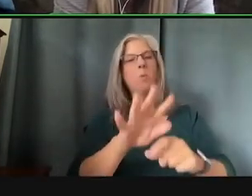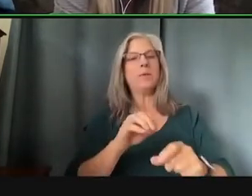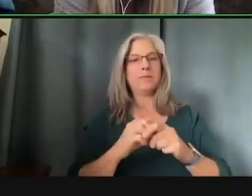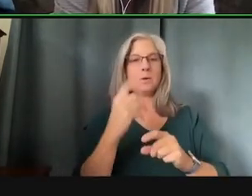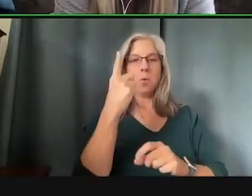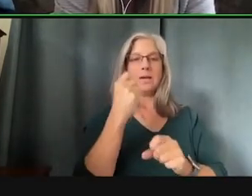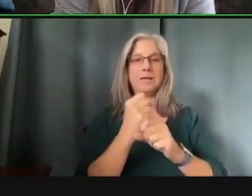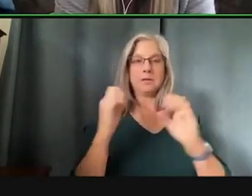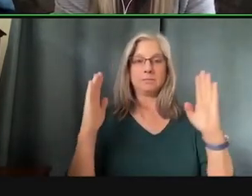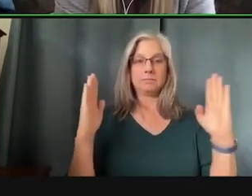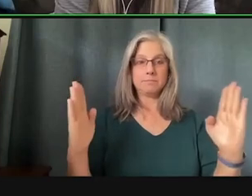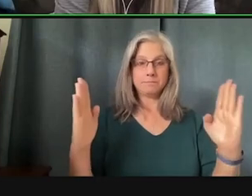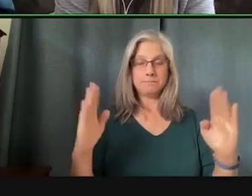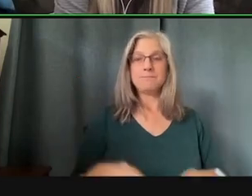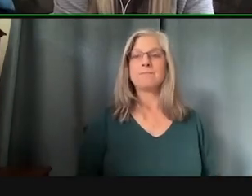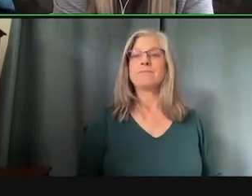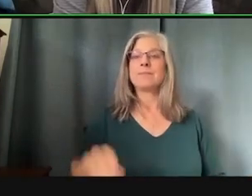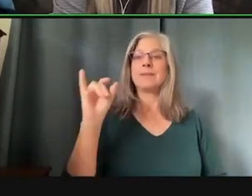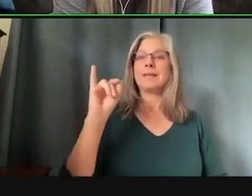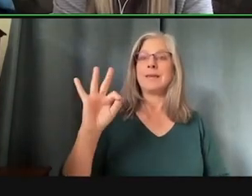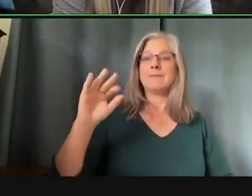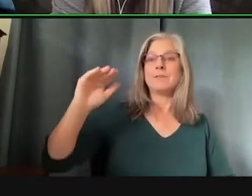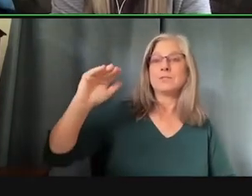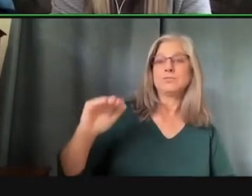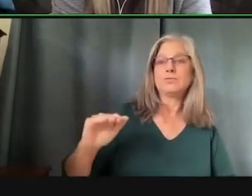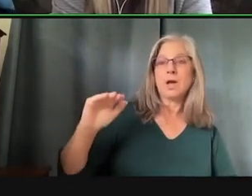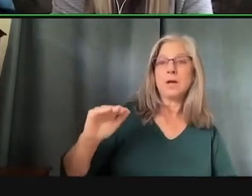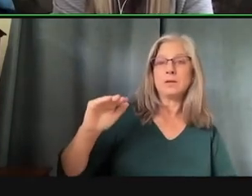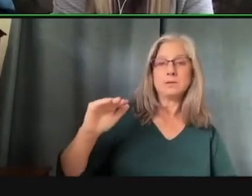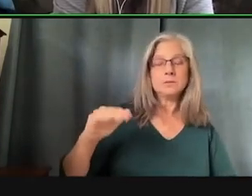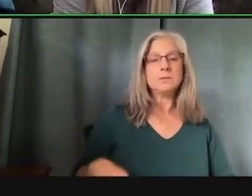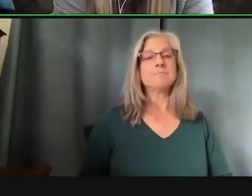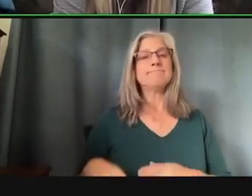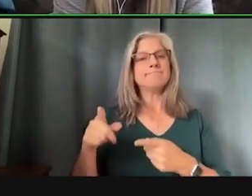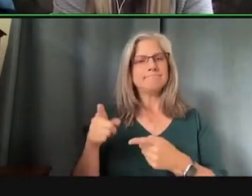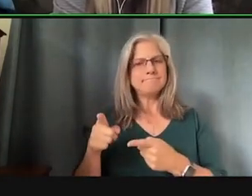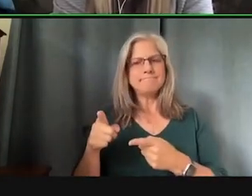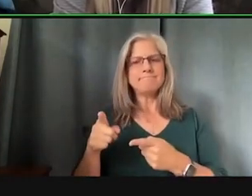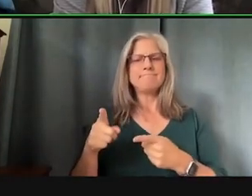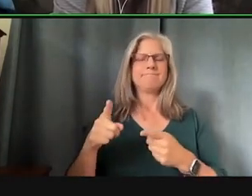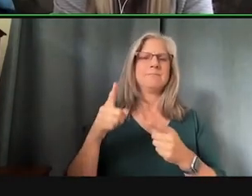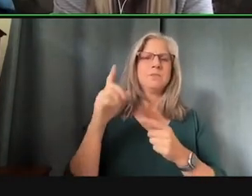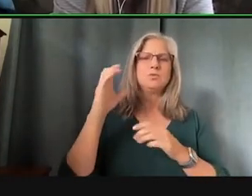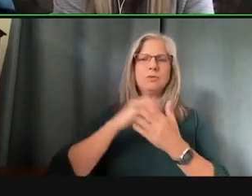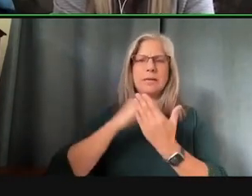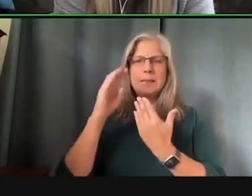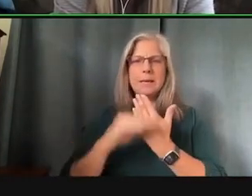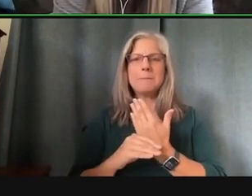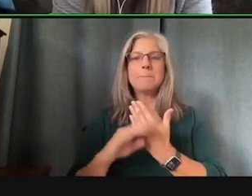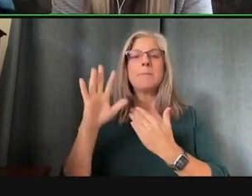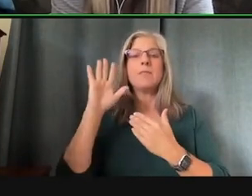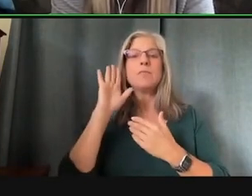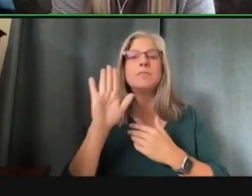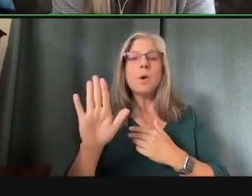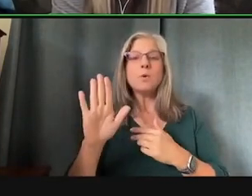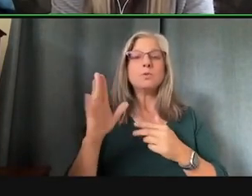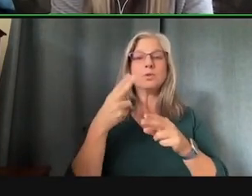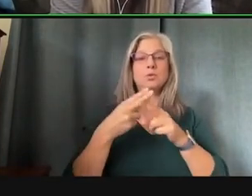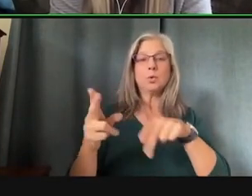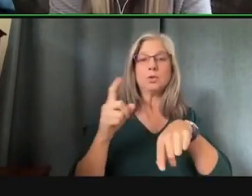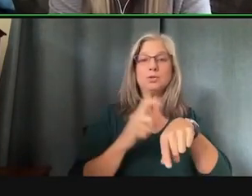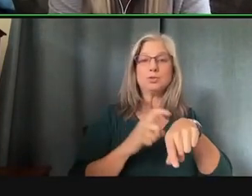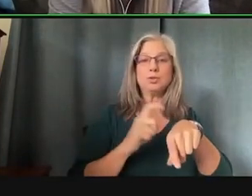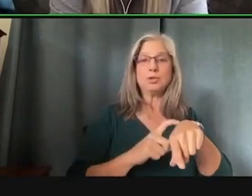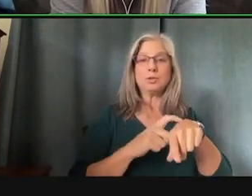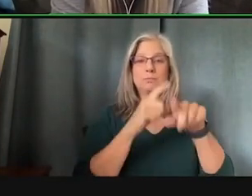If a child is in an alternative curriculum program, those short-term objectives are required to be in the